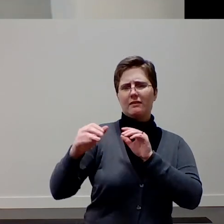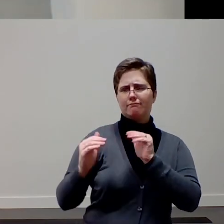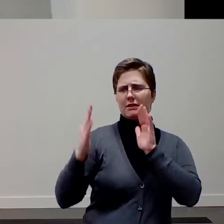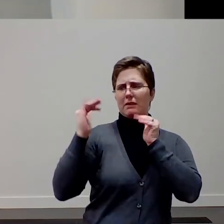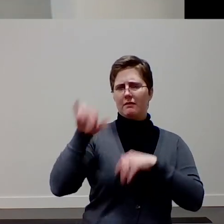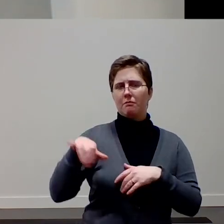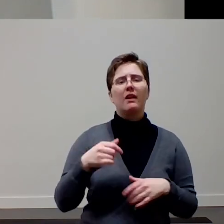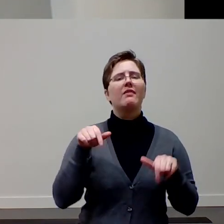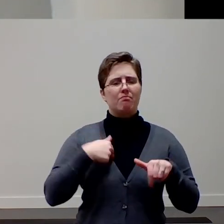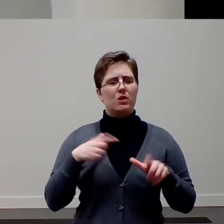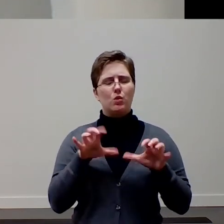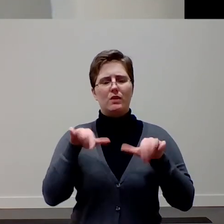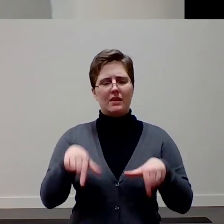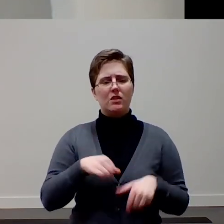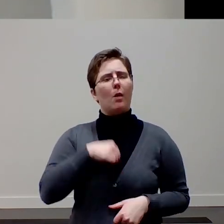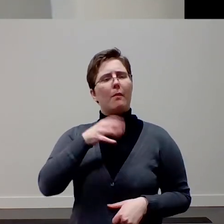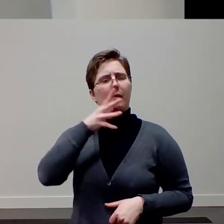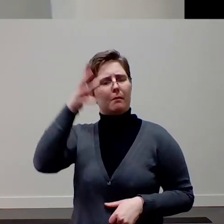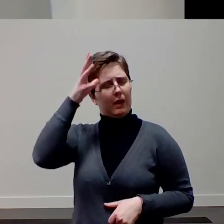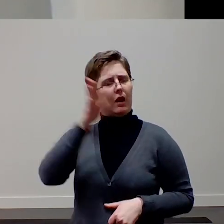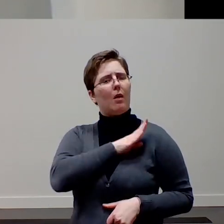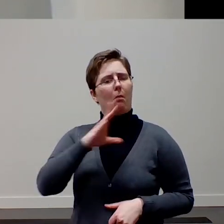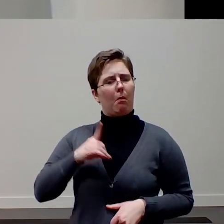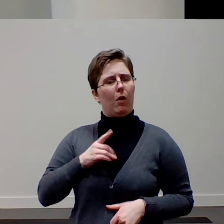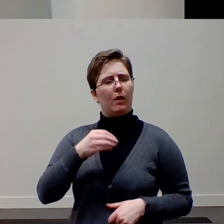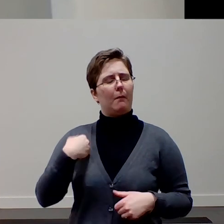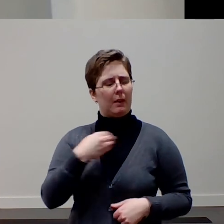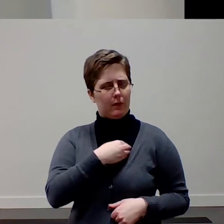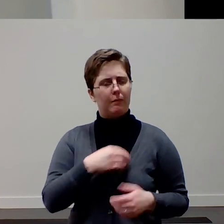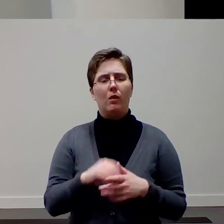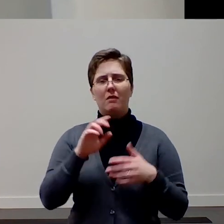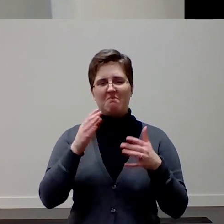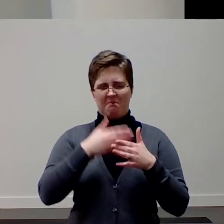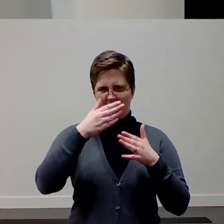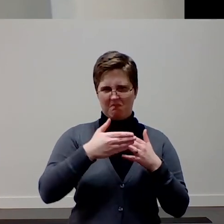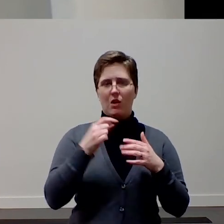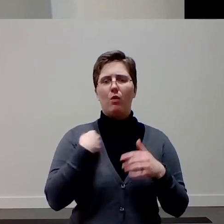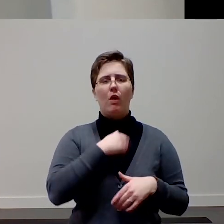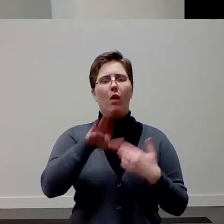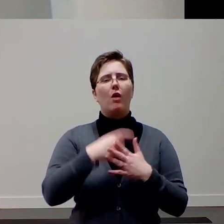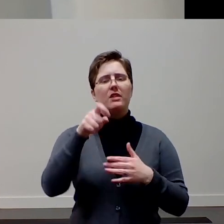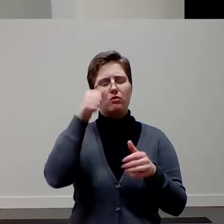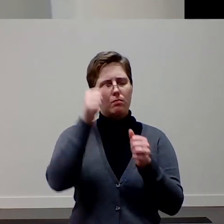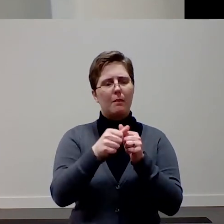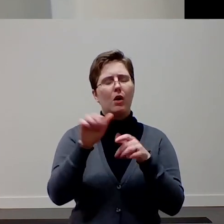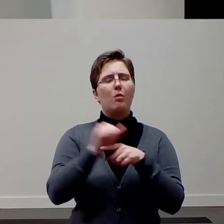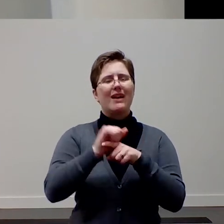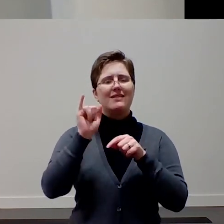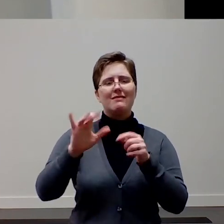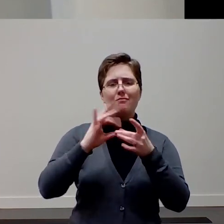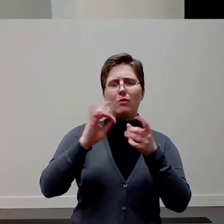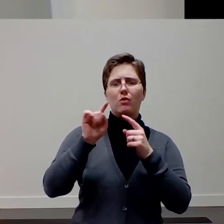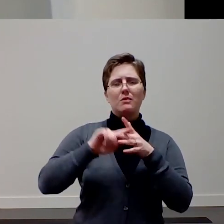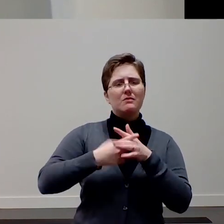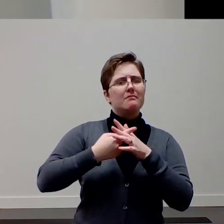home, but has the same challenges of finding solutions to childcare when I'm unable to be there. Like many families,